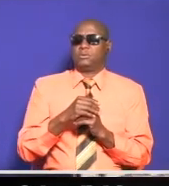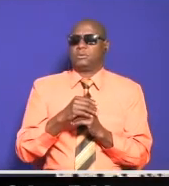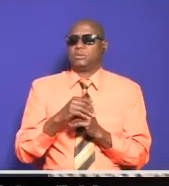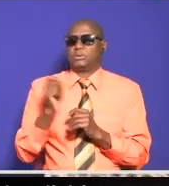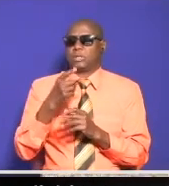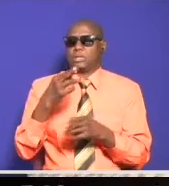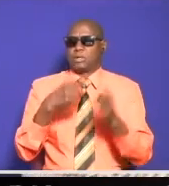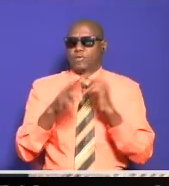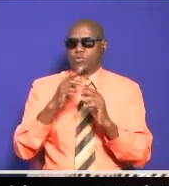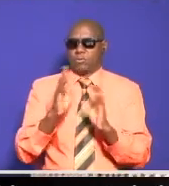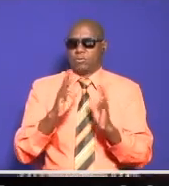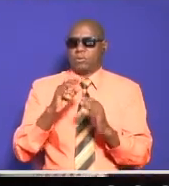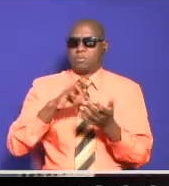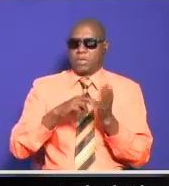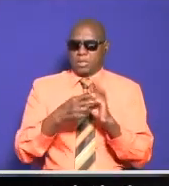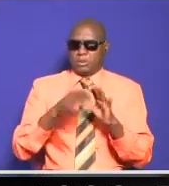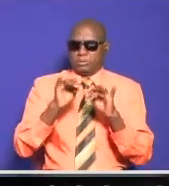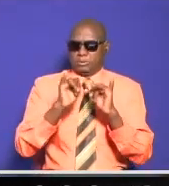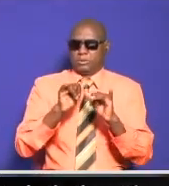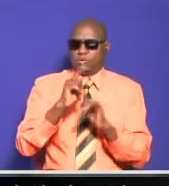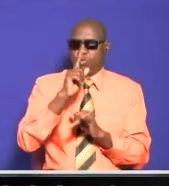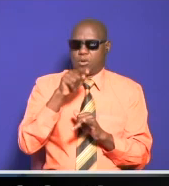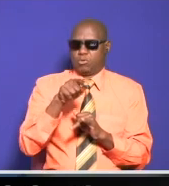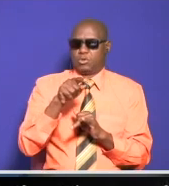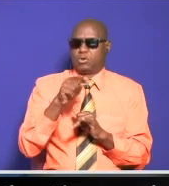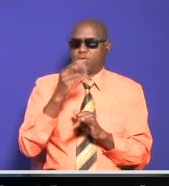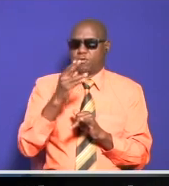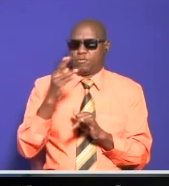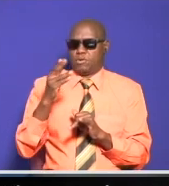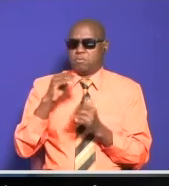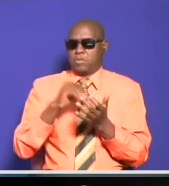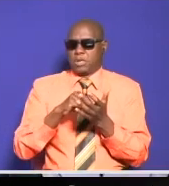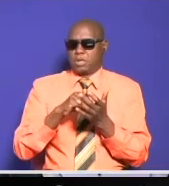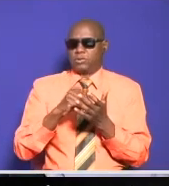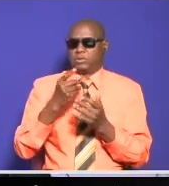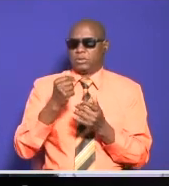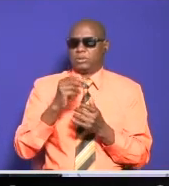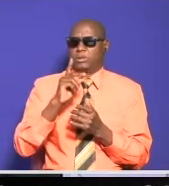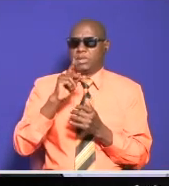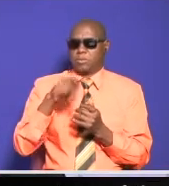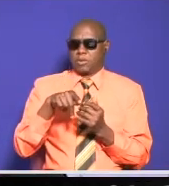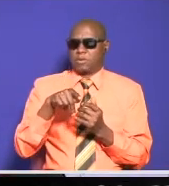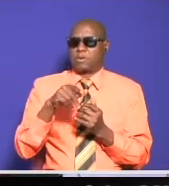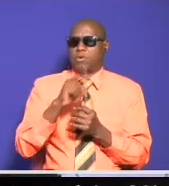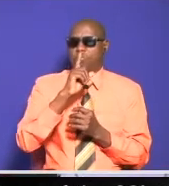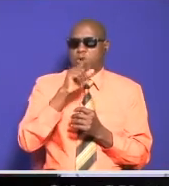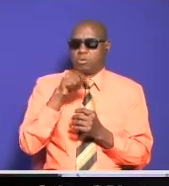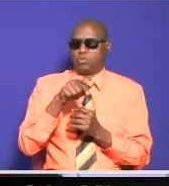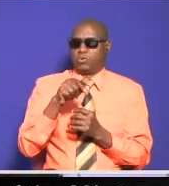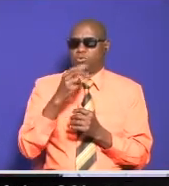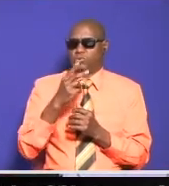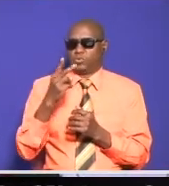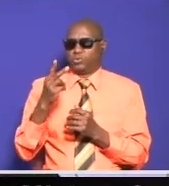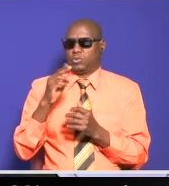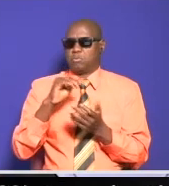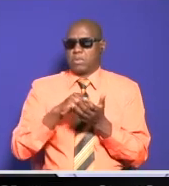This means that the president's salary will remain at 1.44 million shillings and the DP's salary will remain at 1.22 million